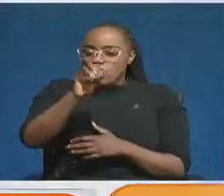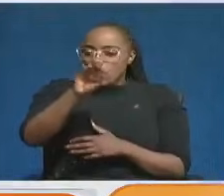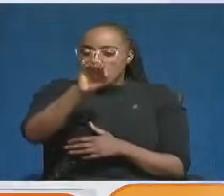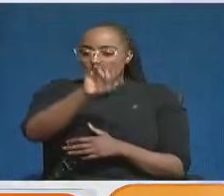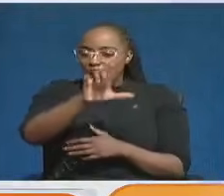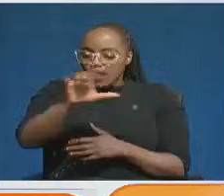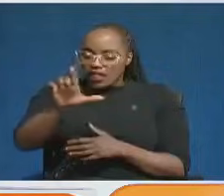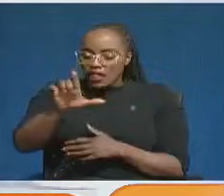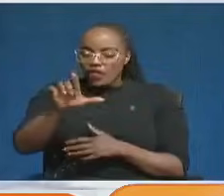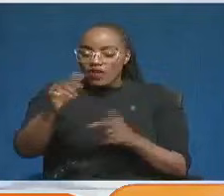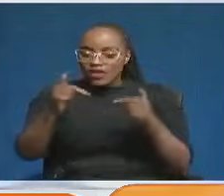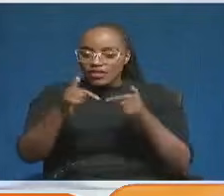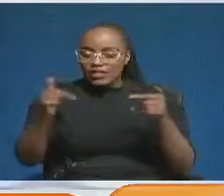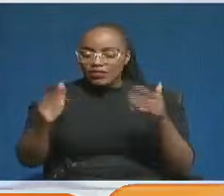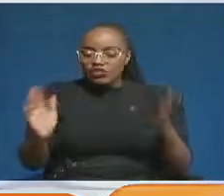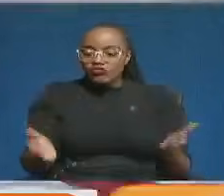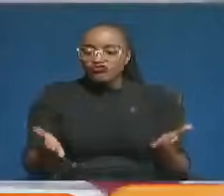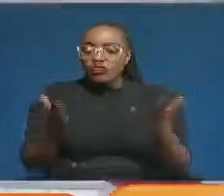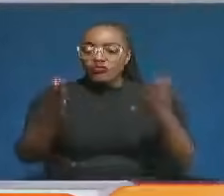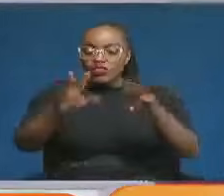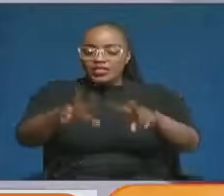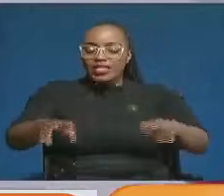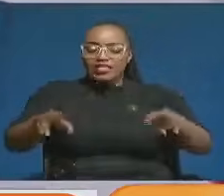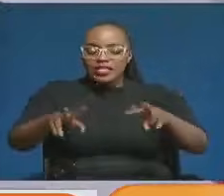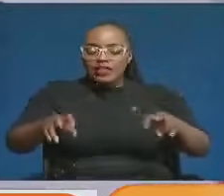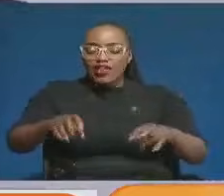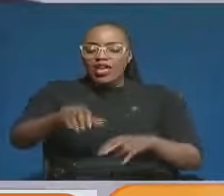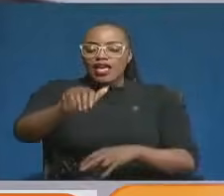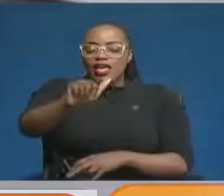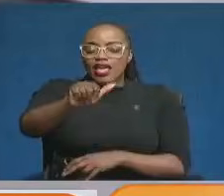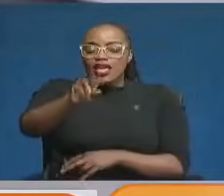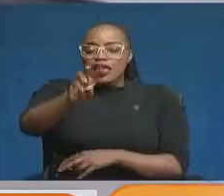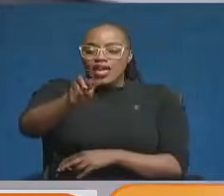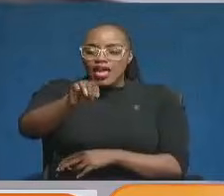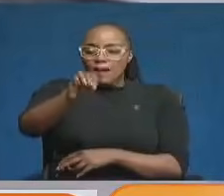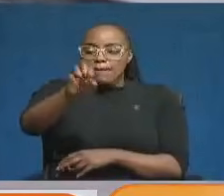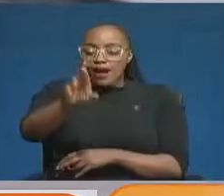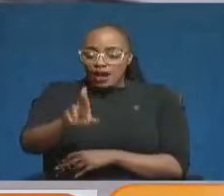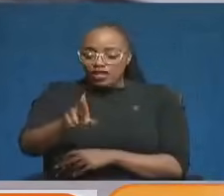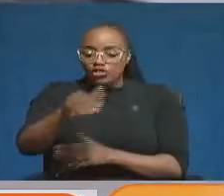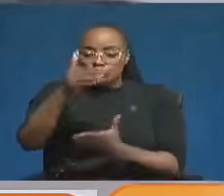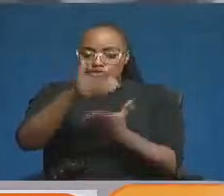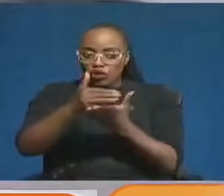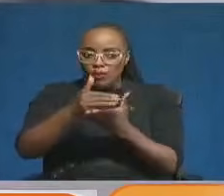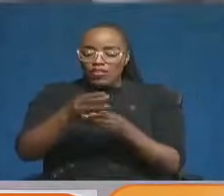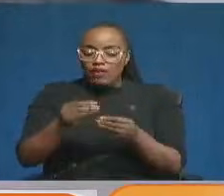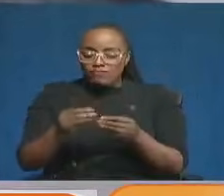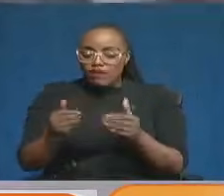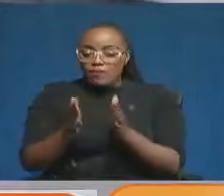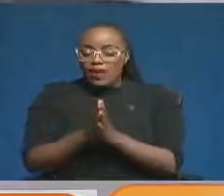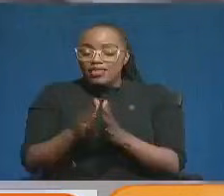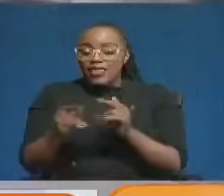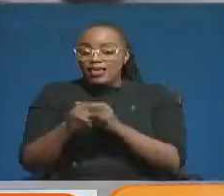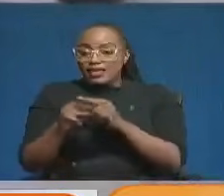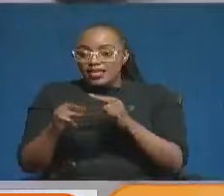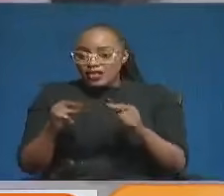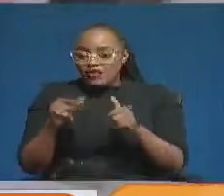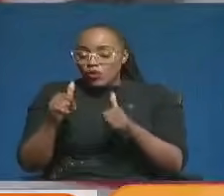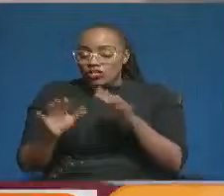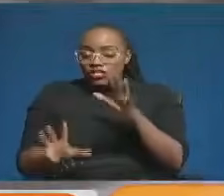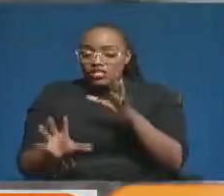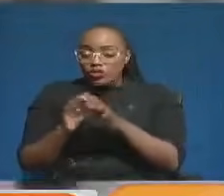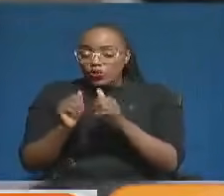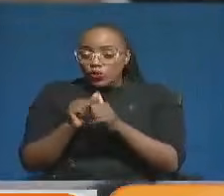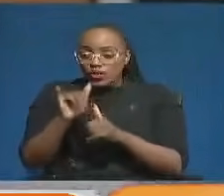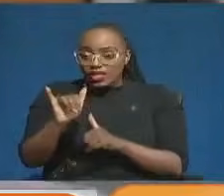its place by enhancing surveillance of AMR to suppress the complications and mortalities associated with it.